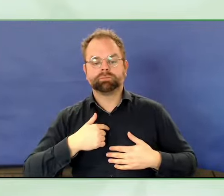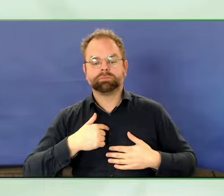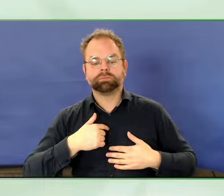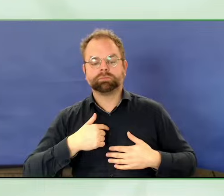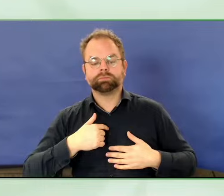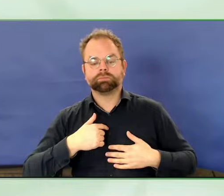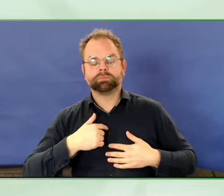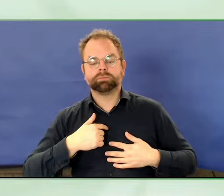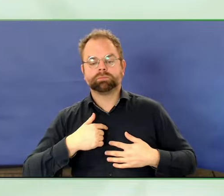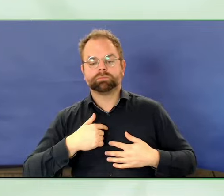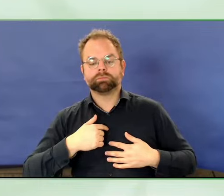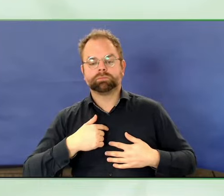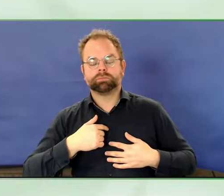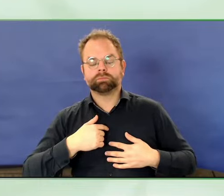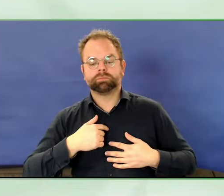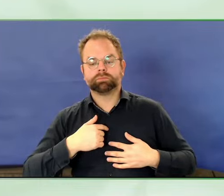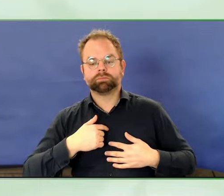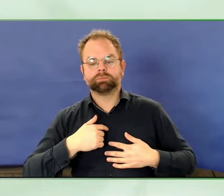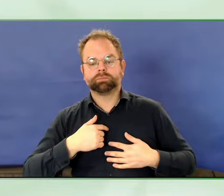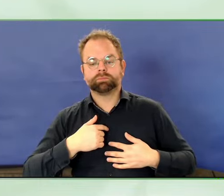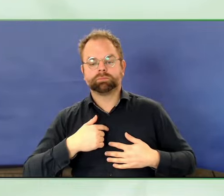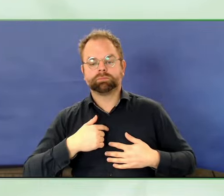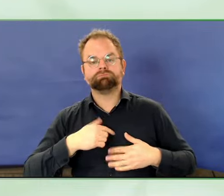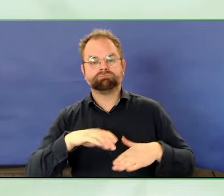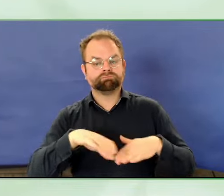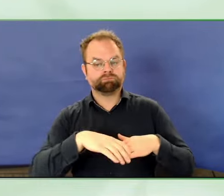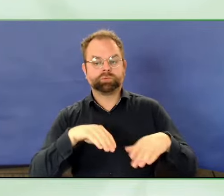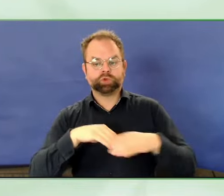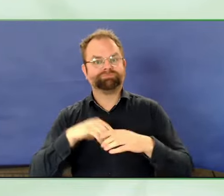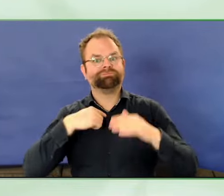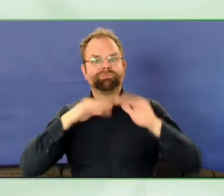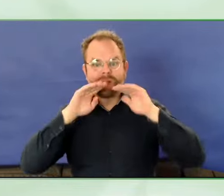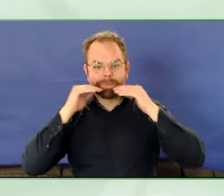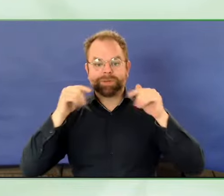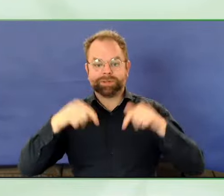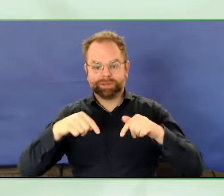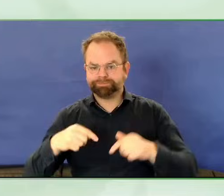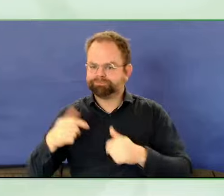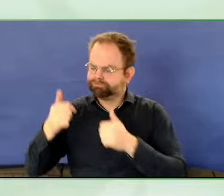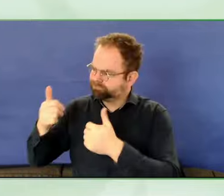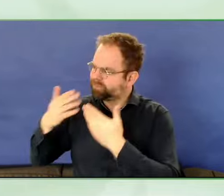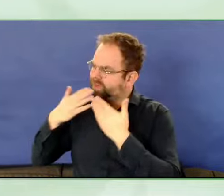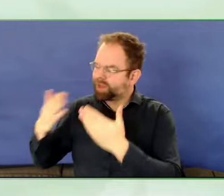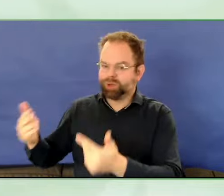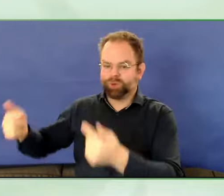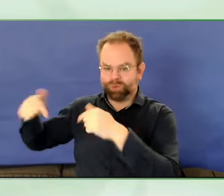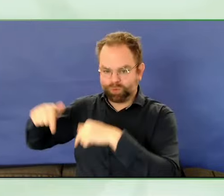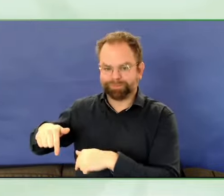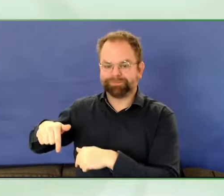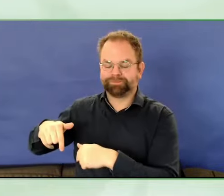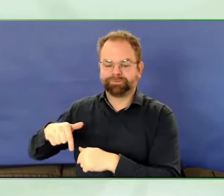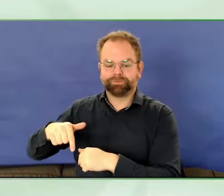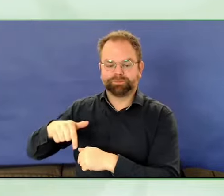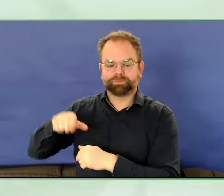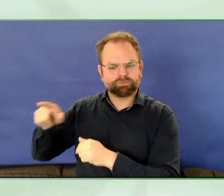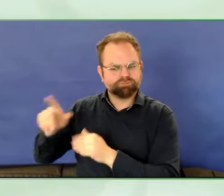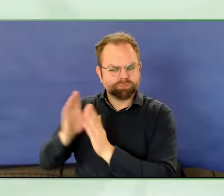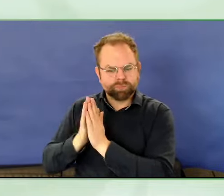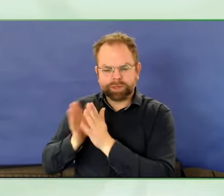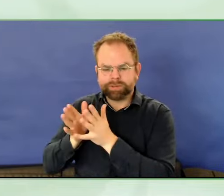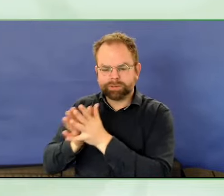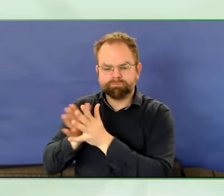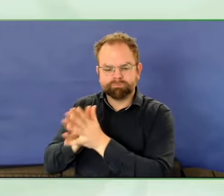buzz about, inclusive fashion? Why is it so important? So, the buzz around inclusive and